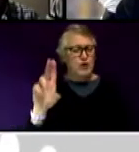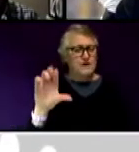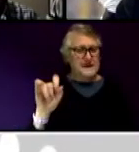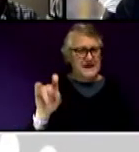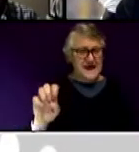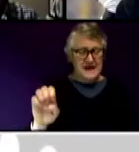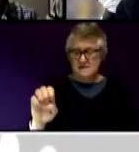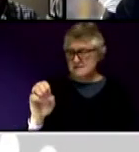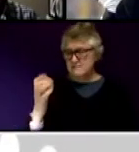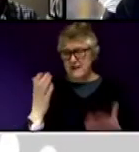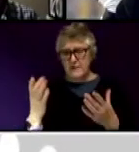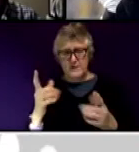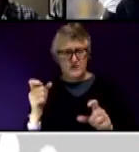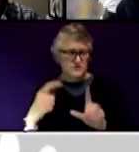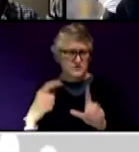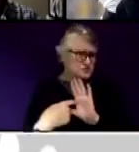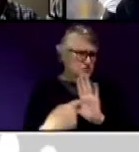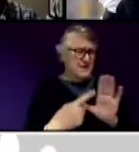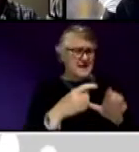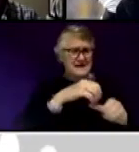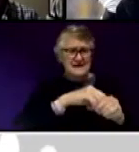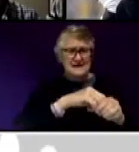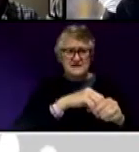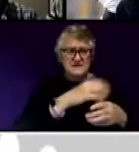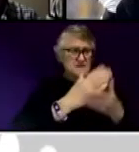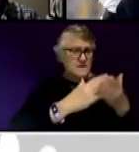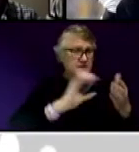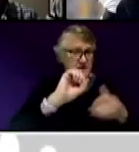shelters, some of our home forward properties,